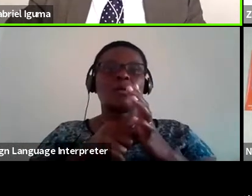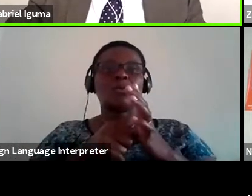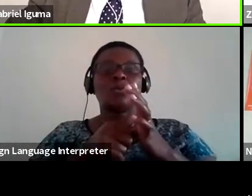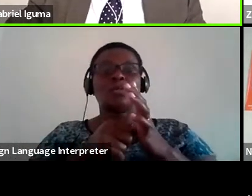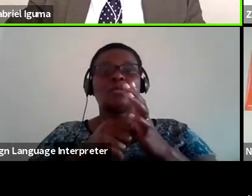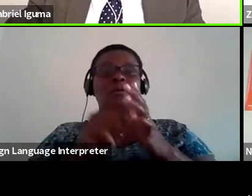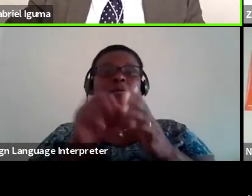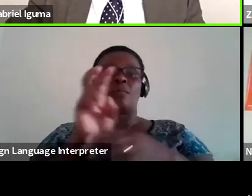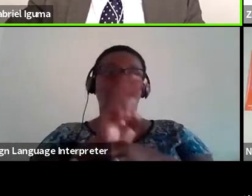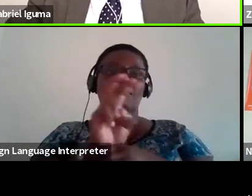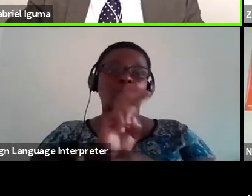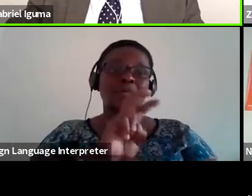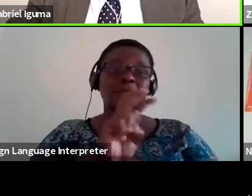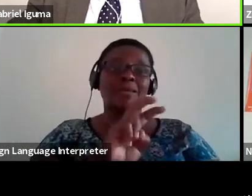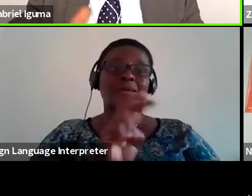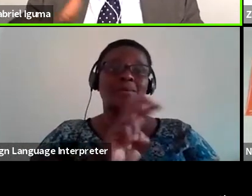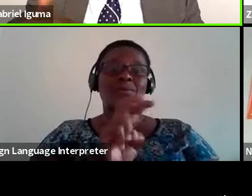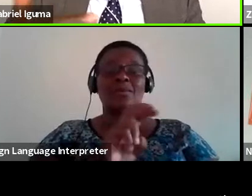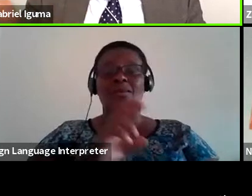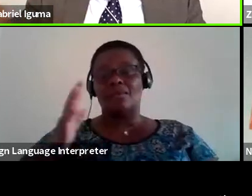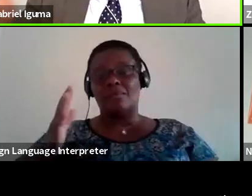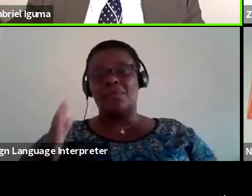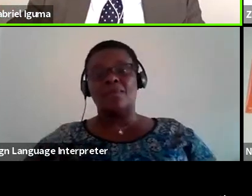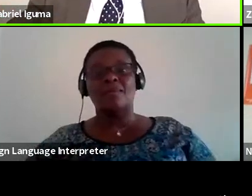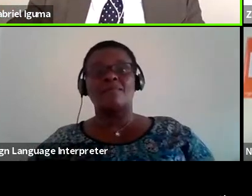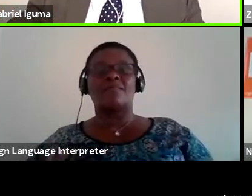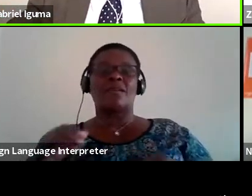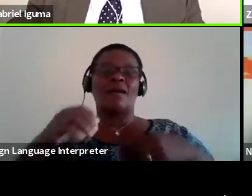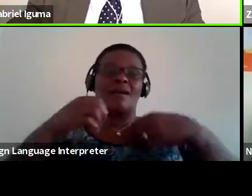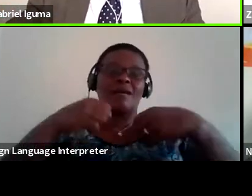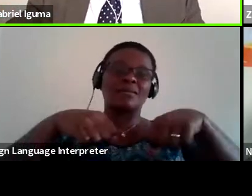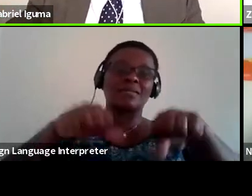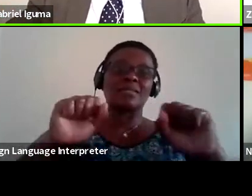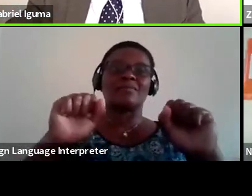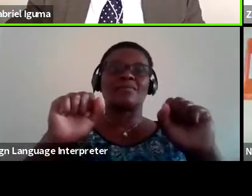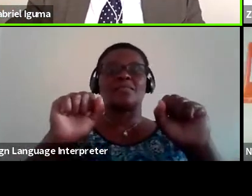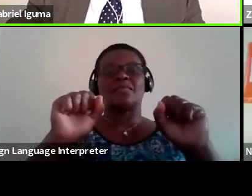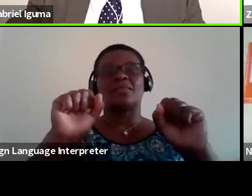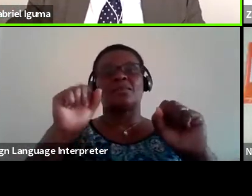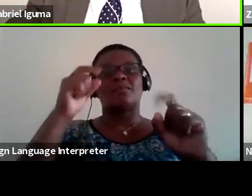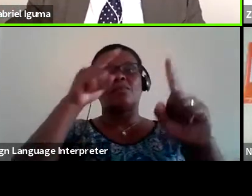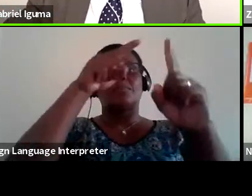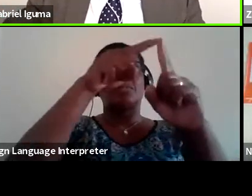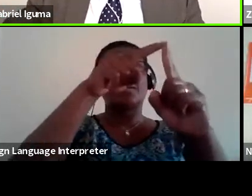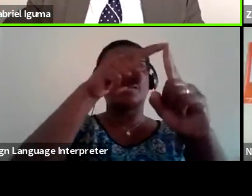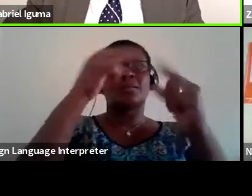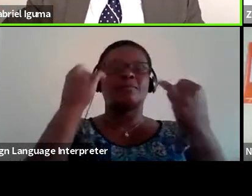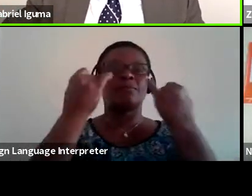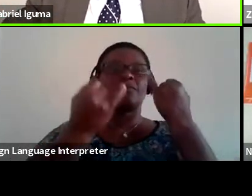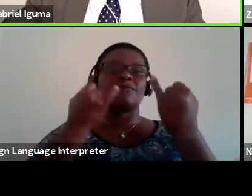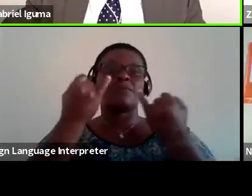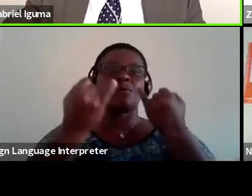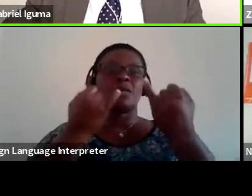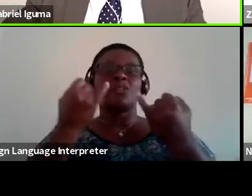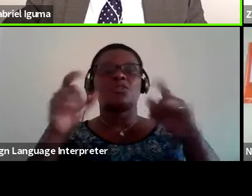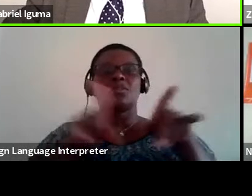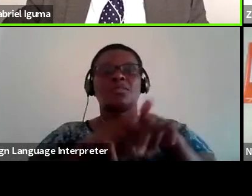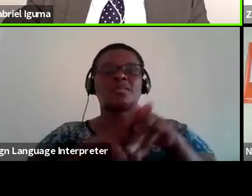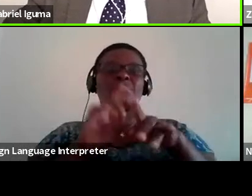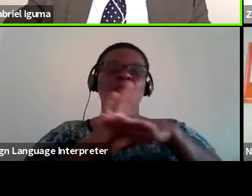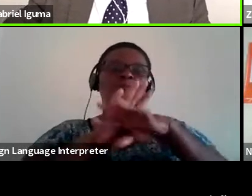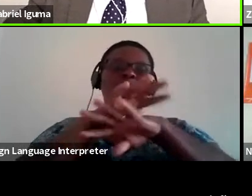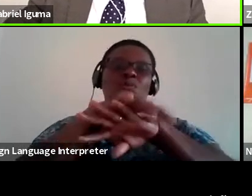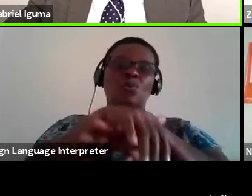for the purpose of information gathering, influencing, or managing the direction of that.